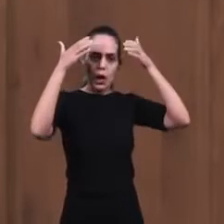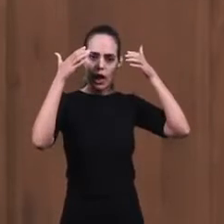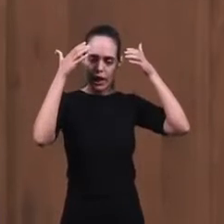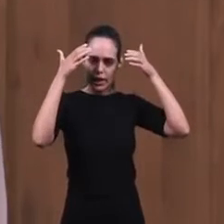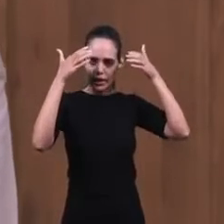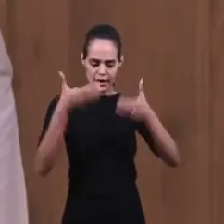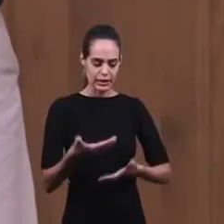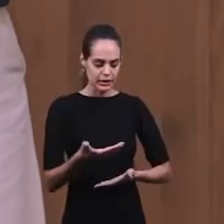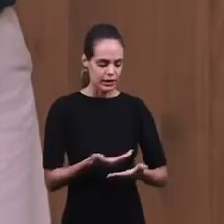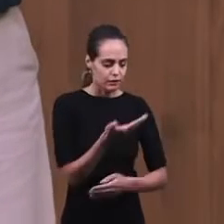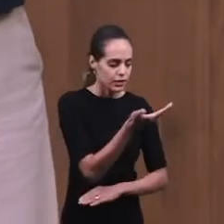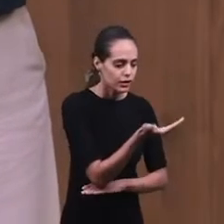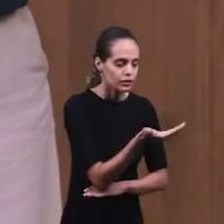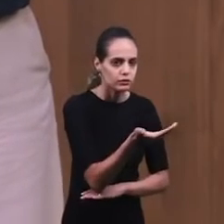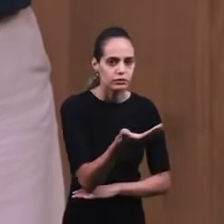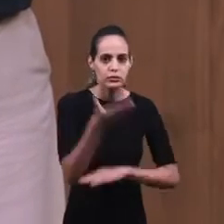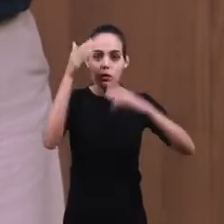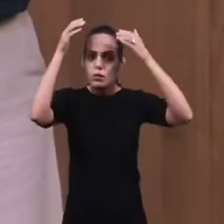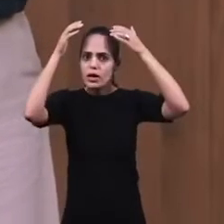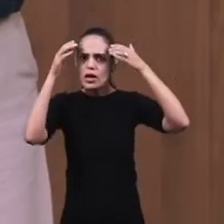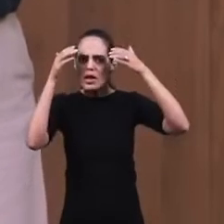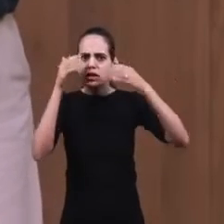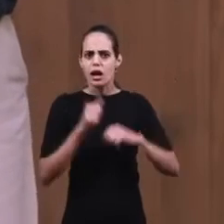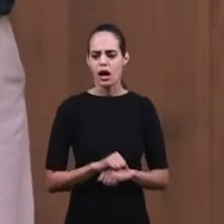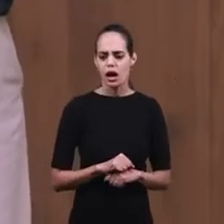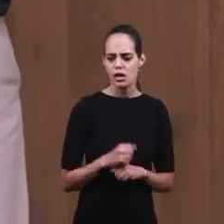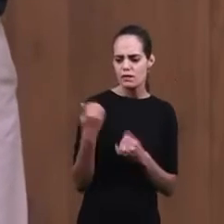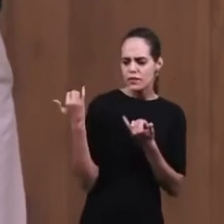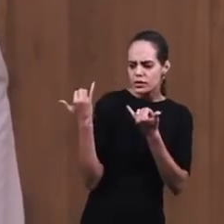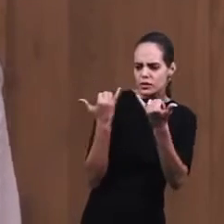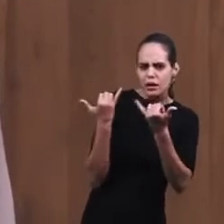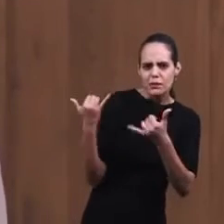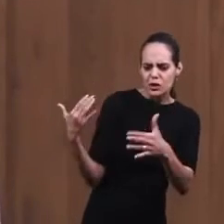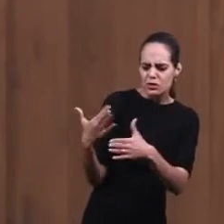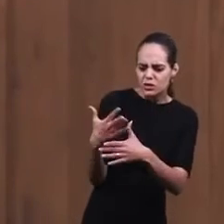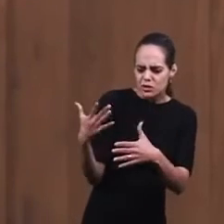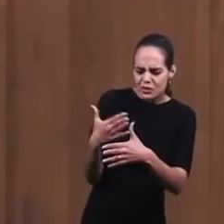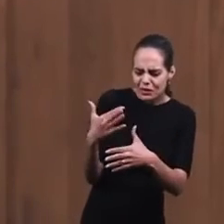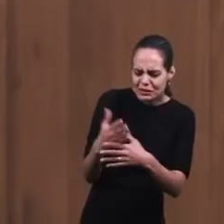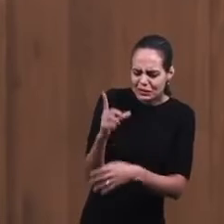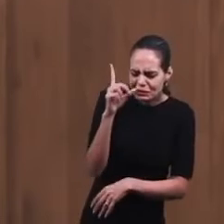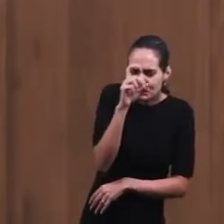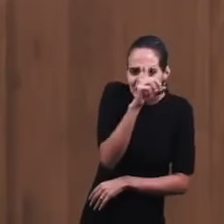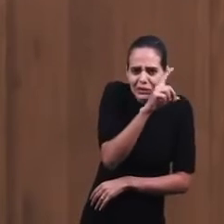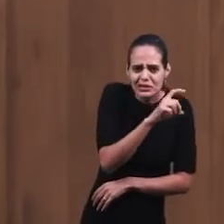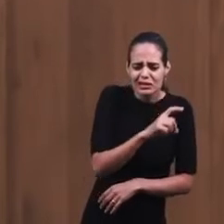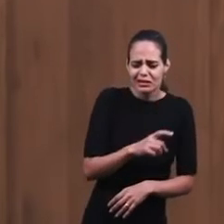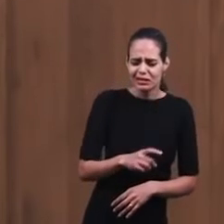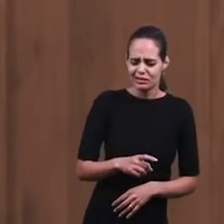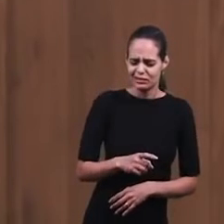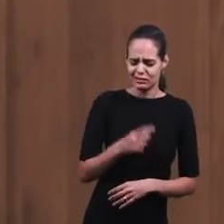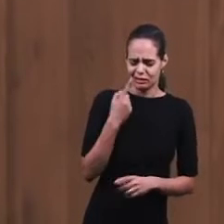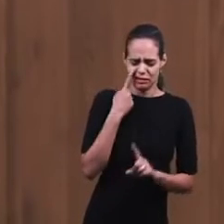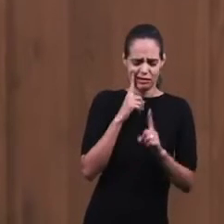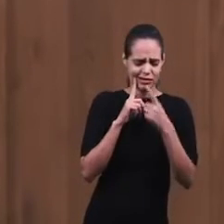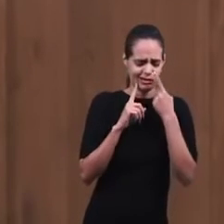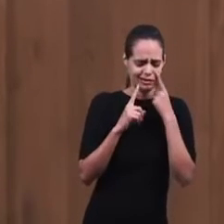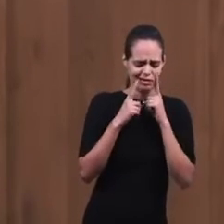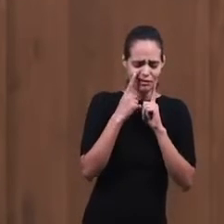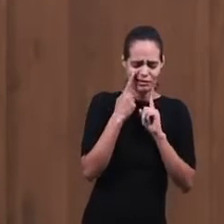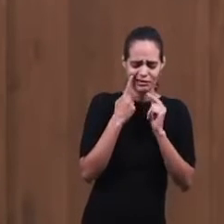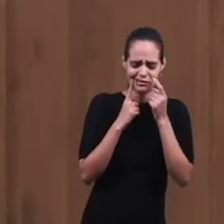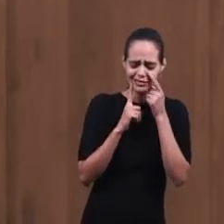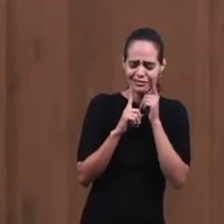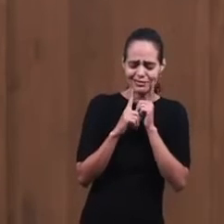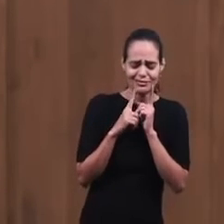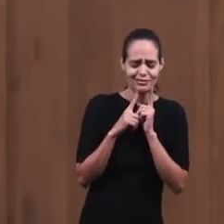Jerusalem, and Nehemiah cried. He spent days praying, lamenting, fasting, putting his